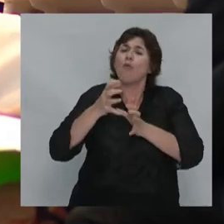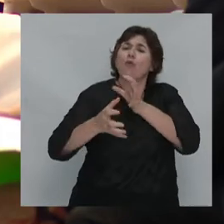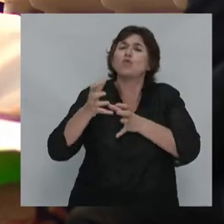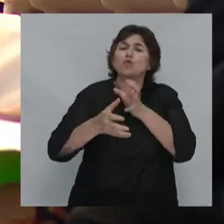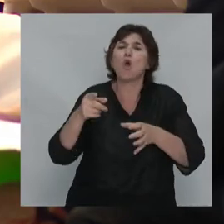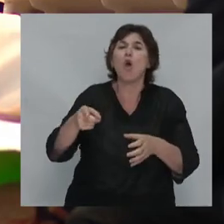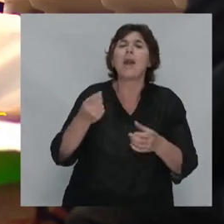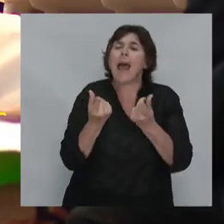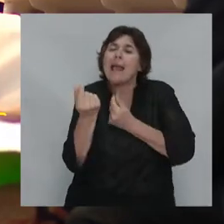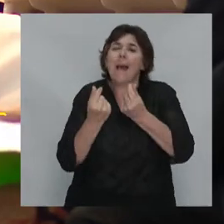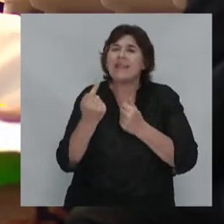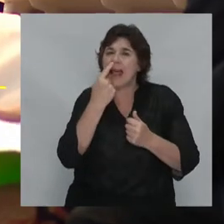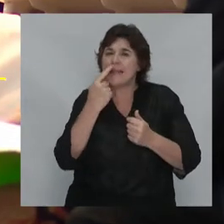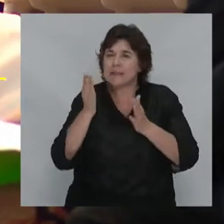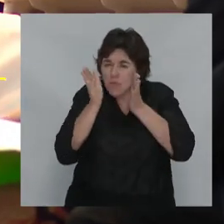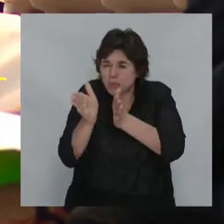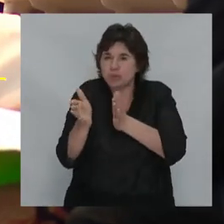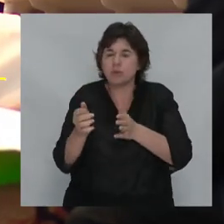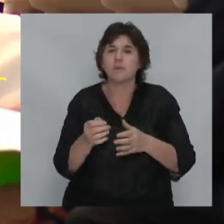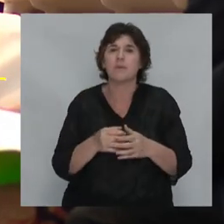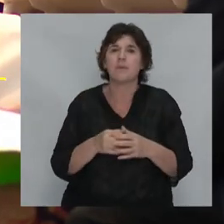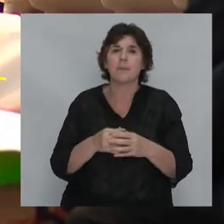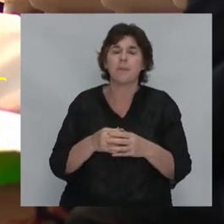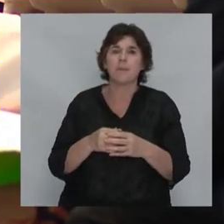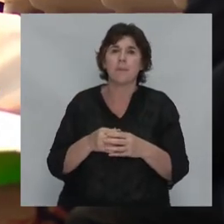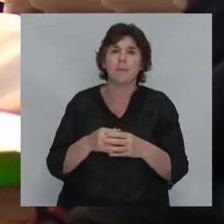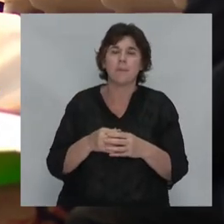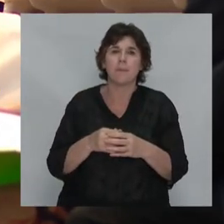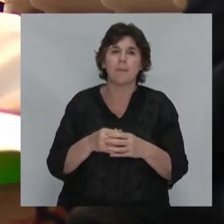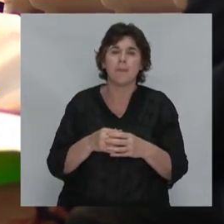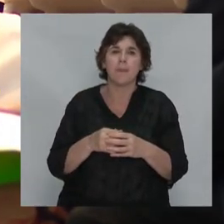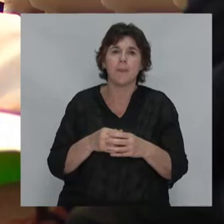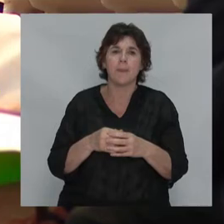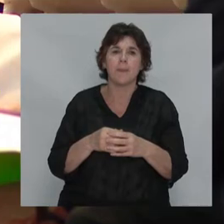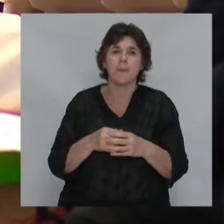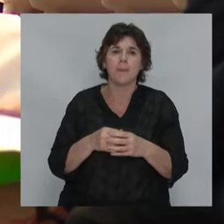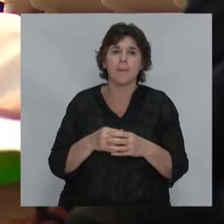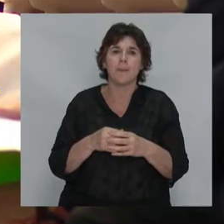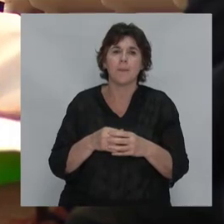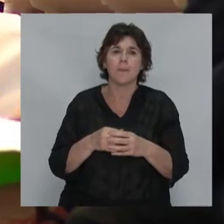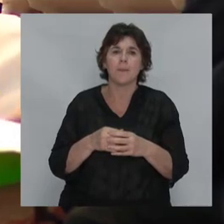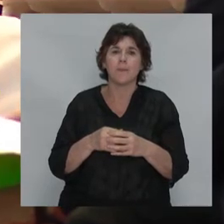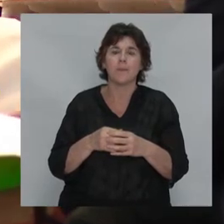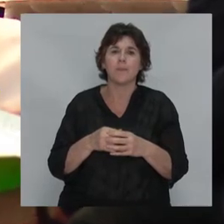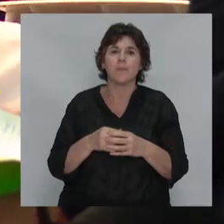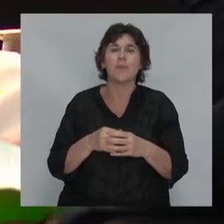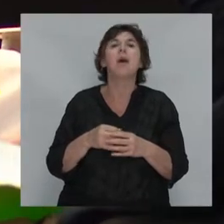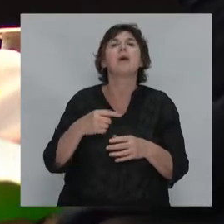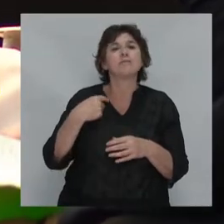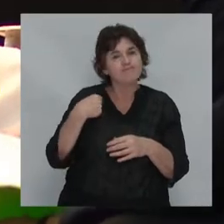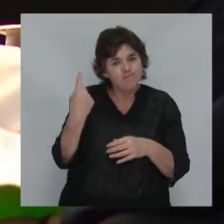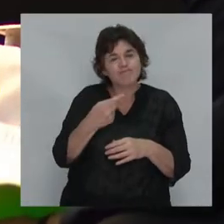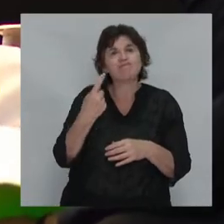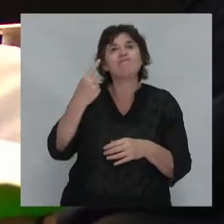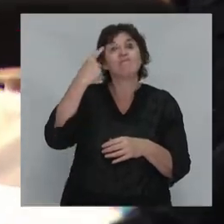the project that poor Marx did 40 years of his life trying to lay out how capitalism works. then,